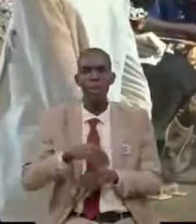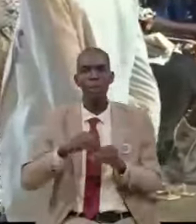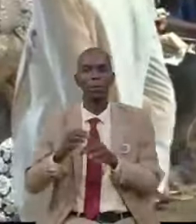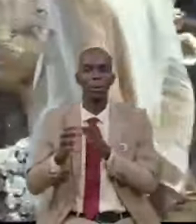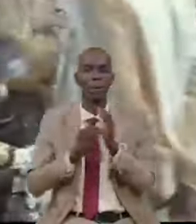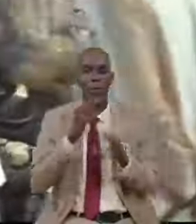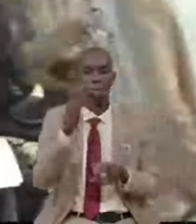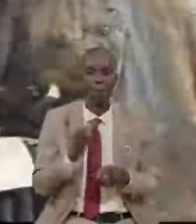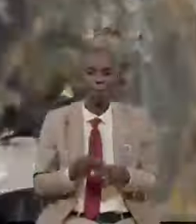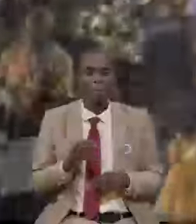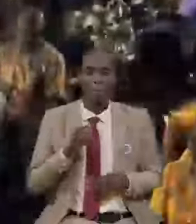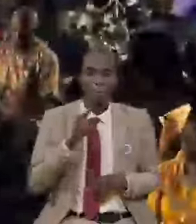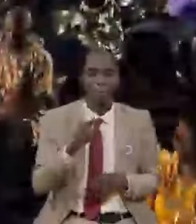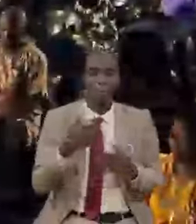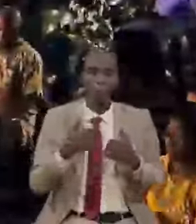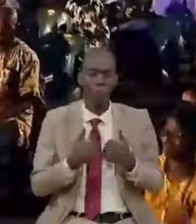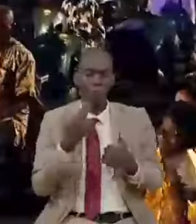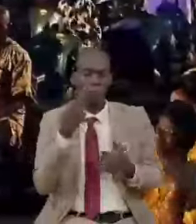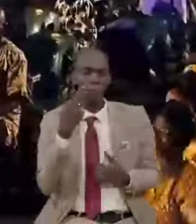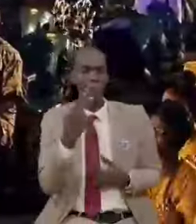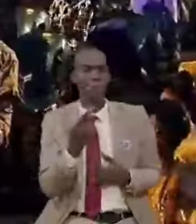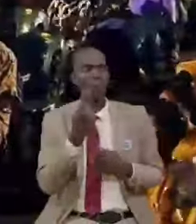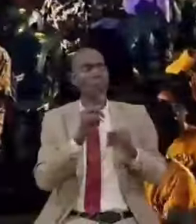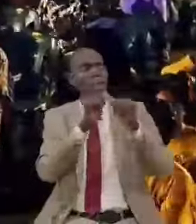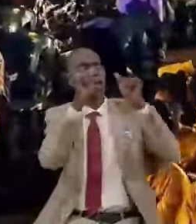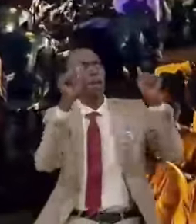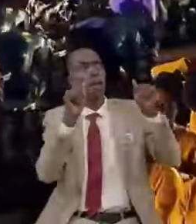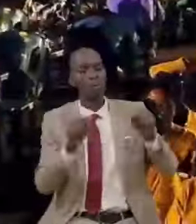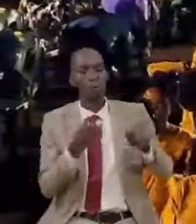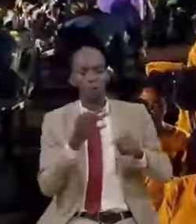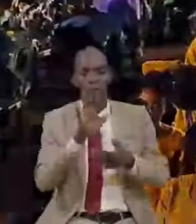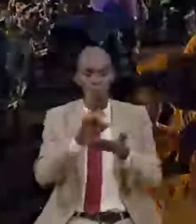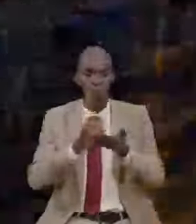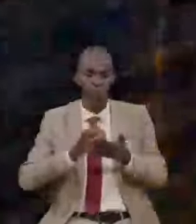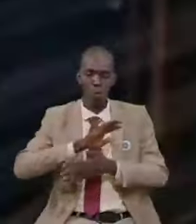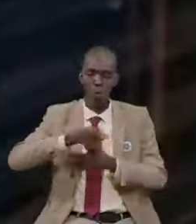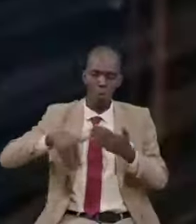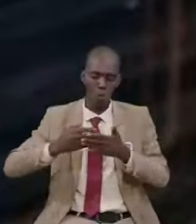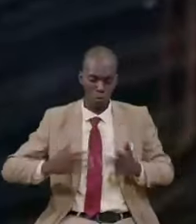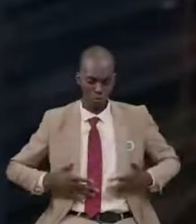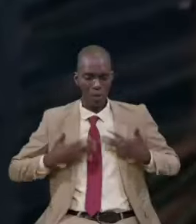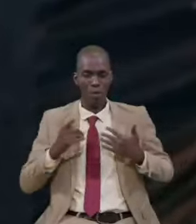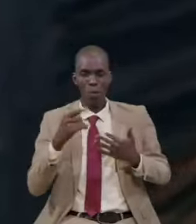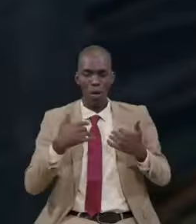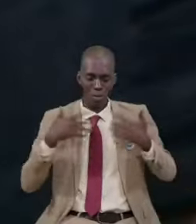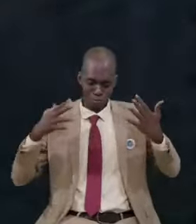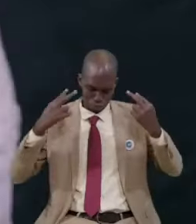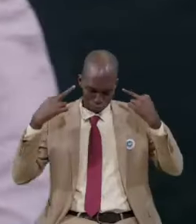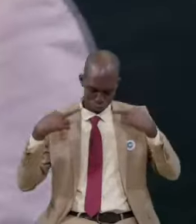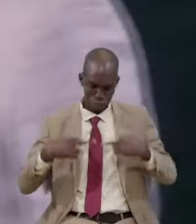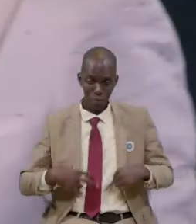the picture of your own life, and you have seen that this is what it means when we